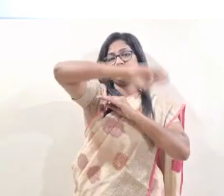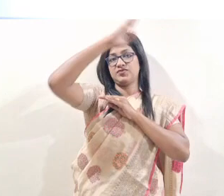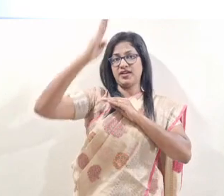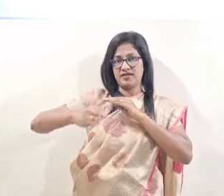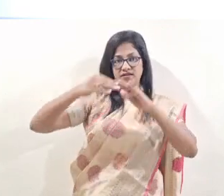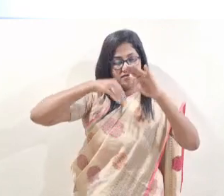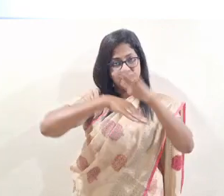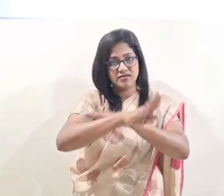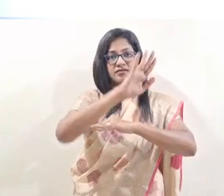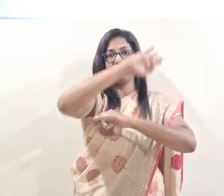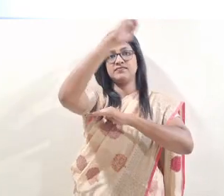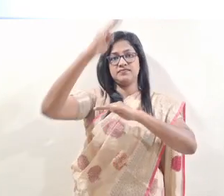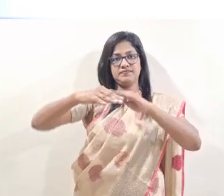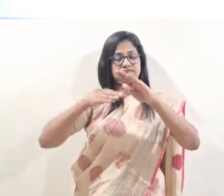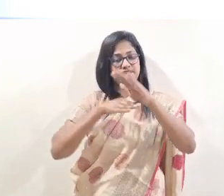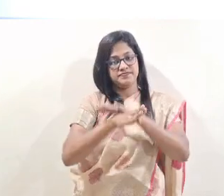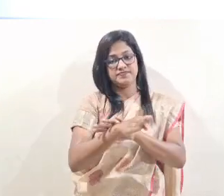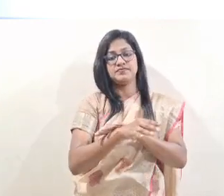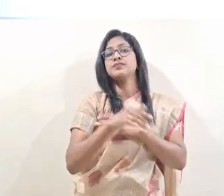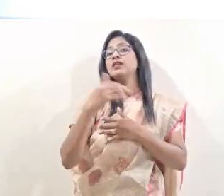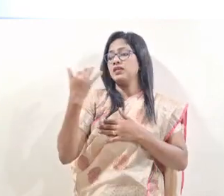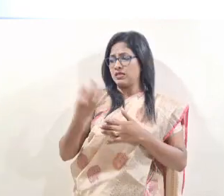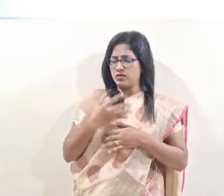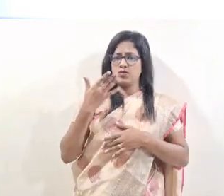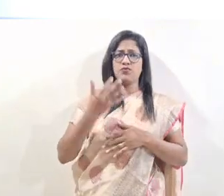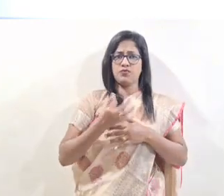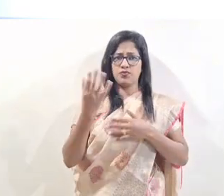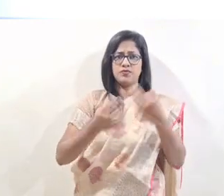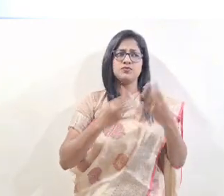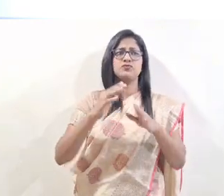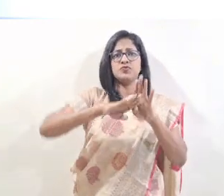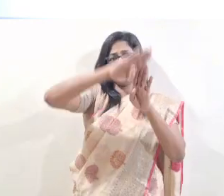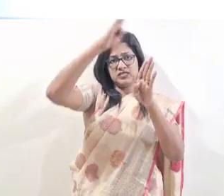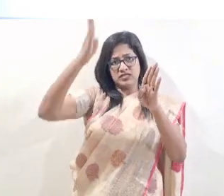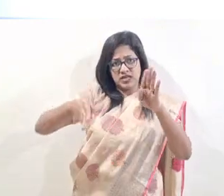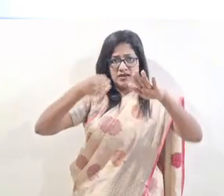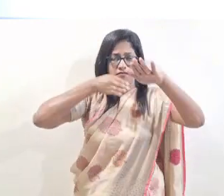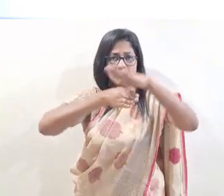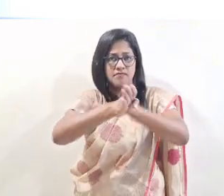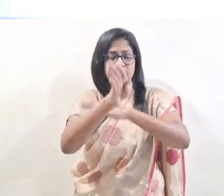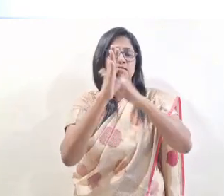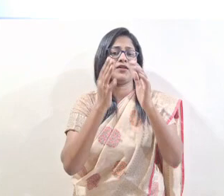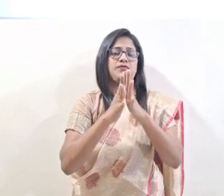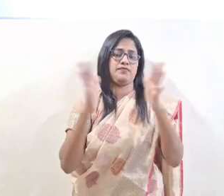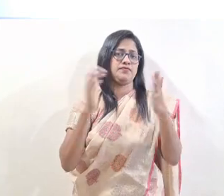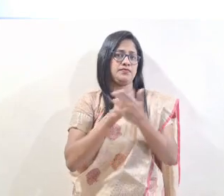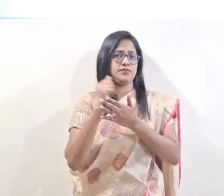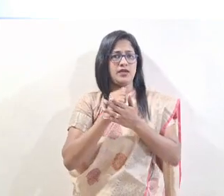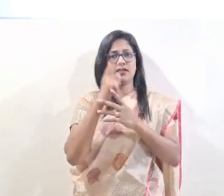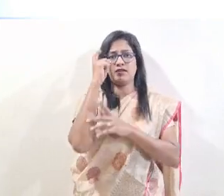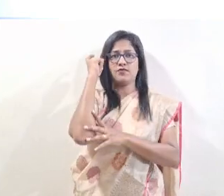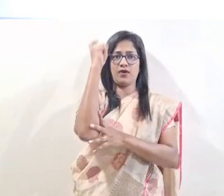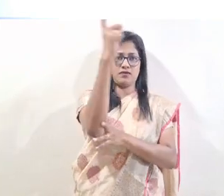And the new things also, we are going with tunneling and generally on the viaduct.